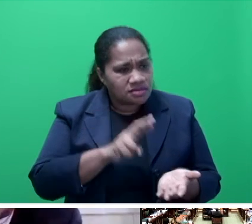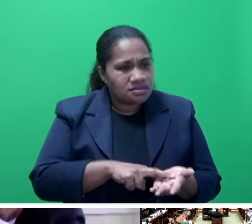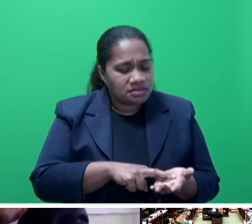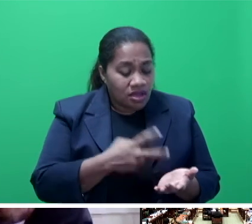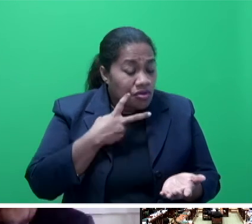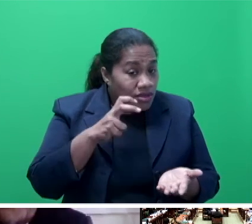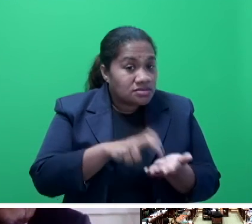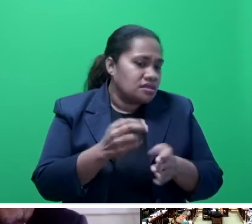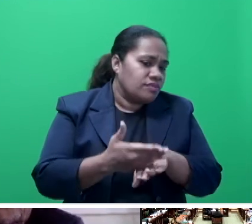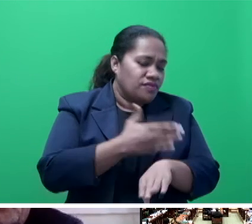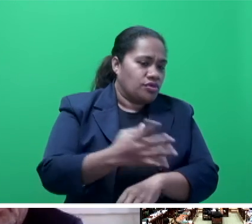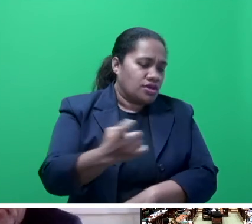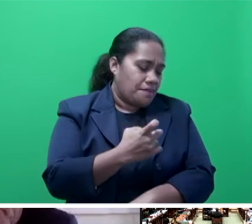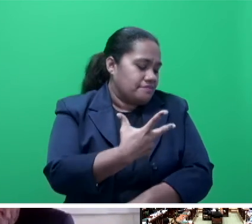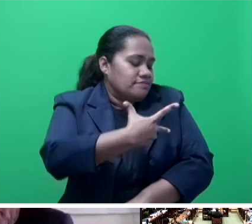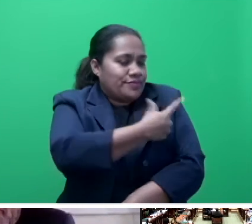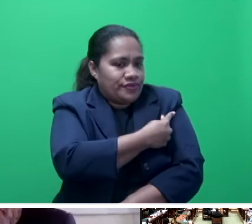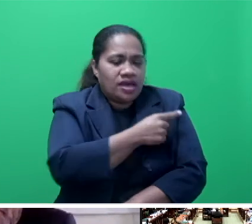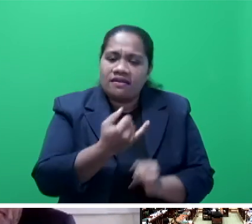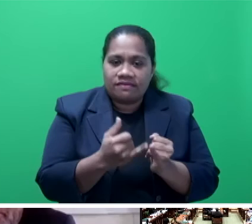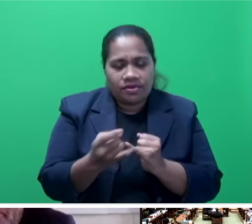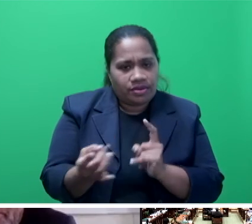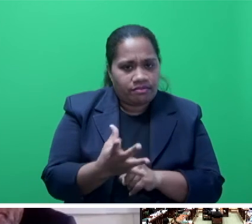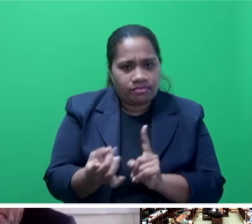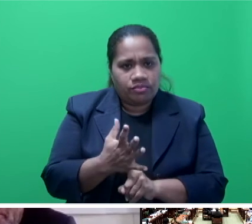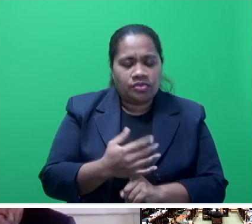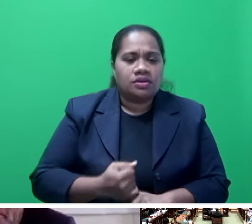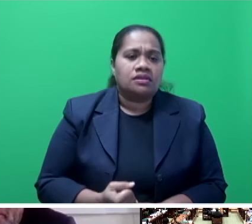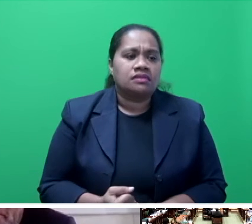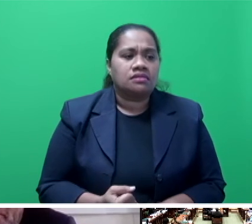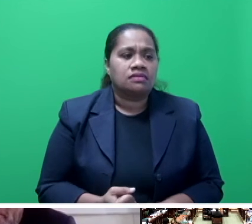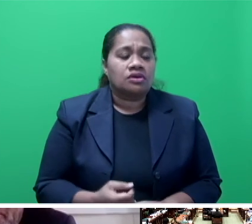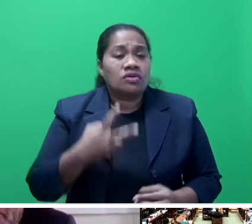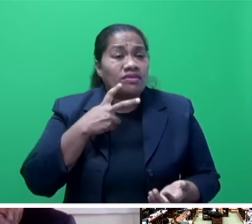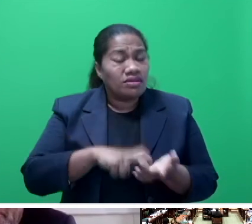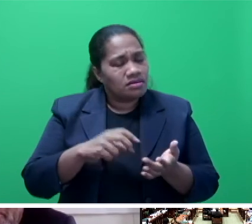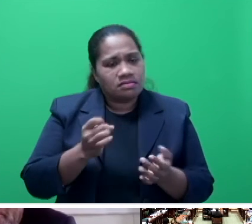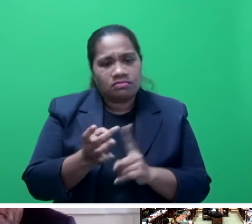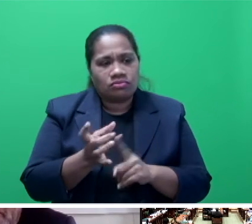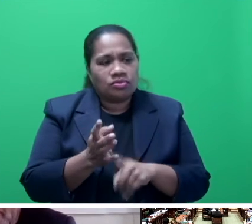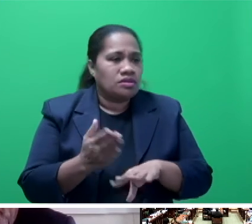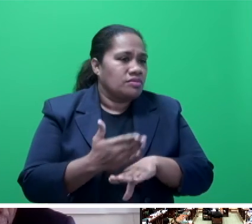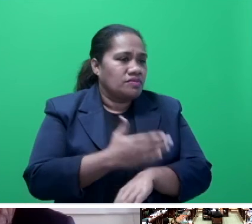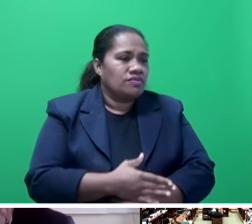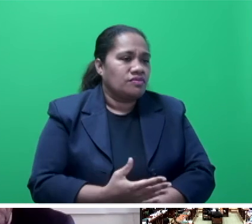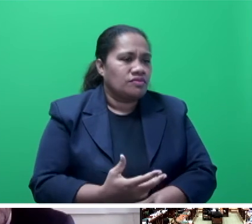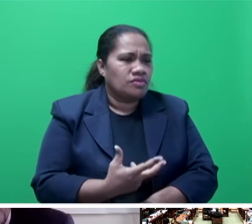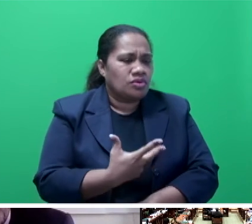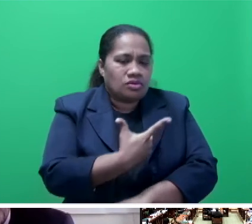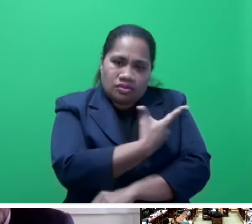is so important. The registration is so important before the vaccination, because then we can do away with the queues that we have in